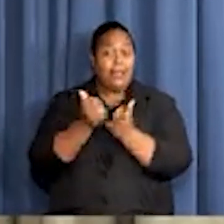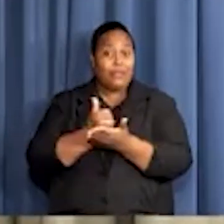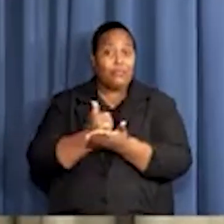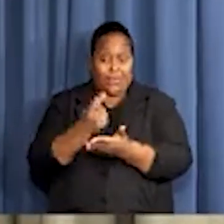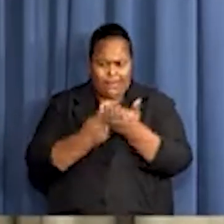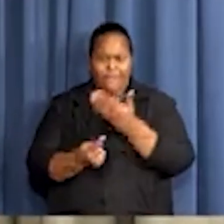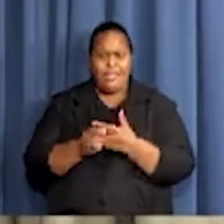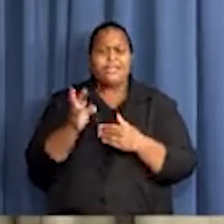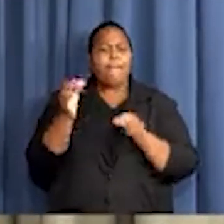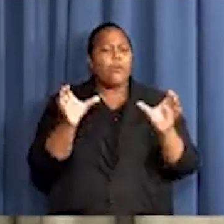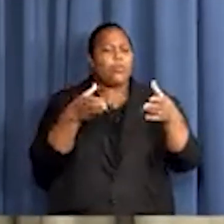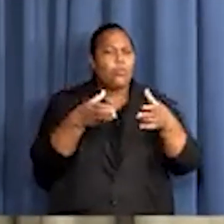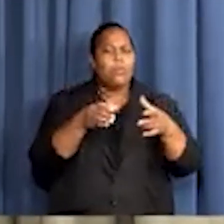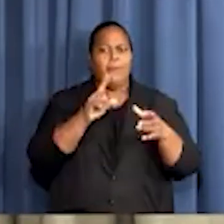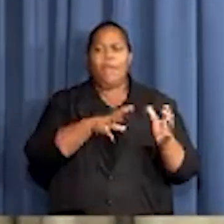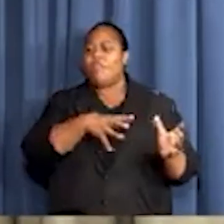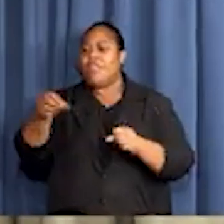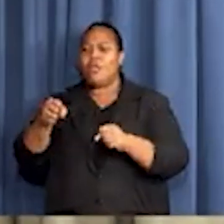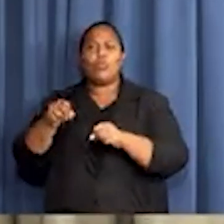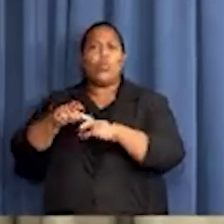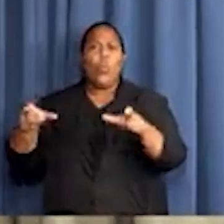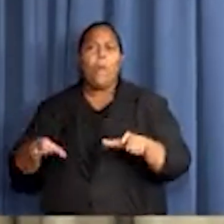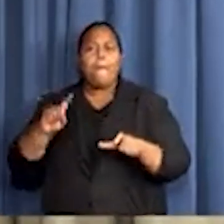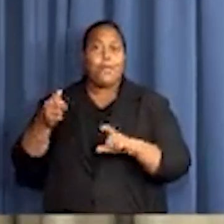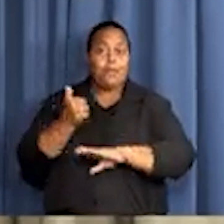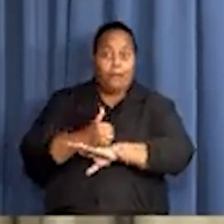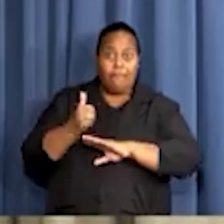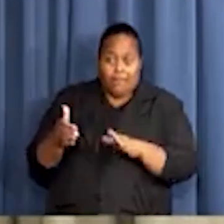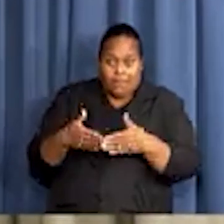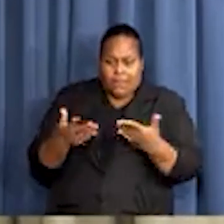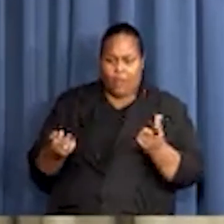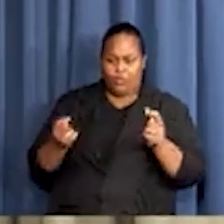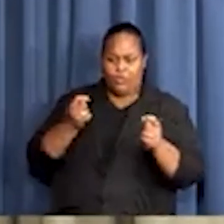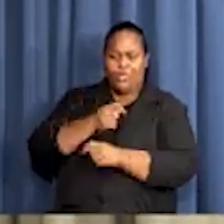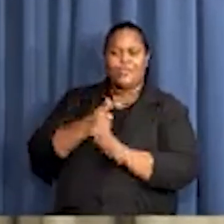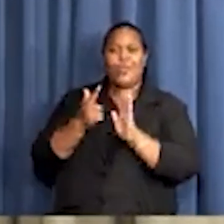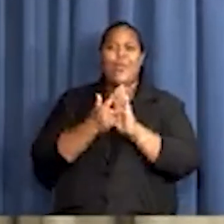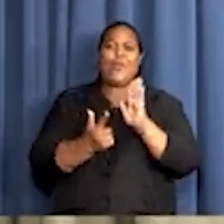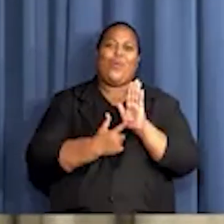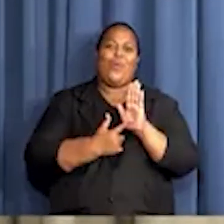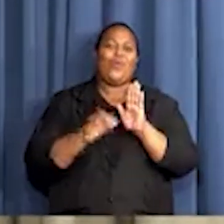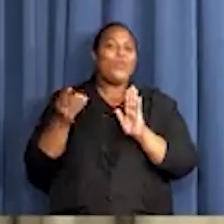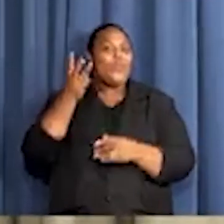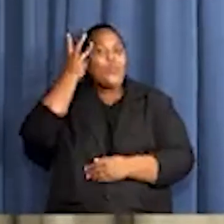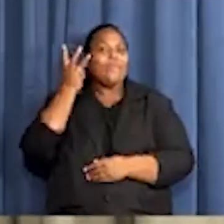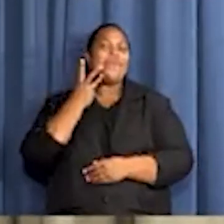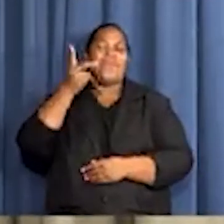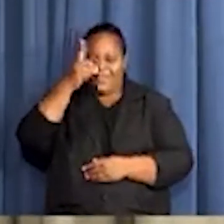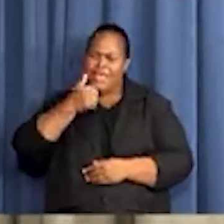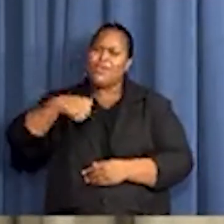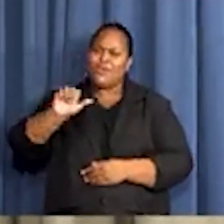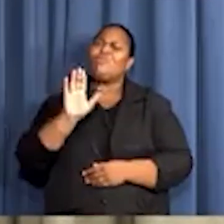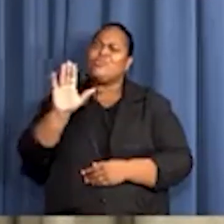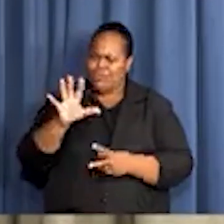some group, but meanwhile, government is engaged on changing this law so that women can use the name of